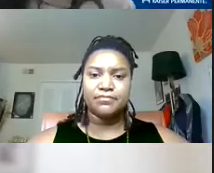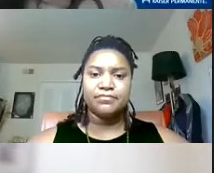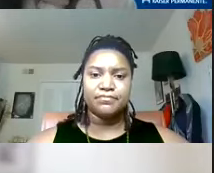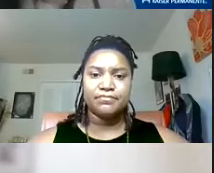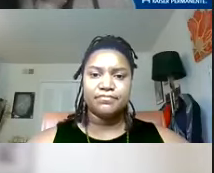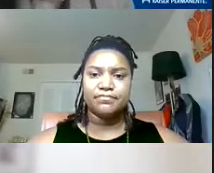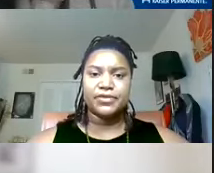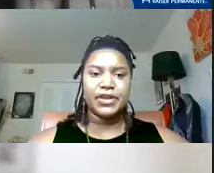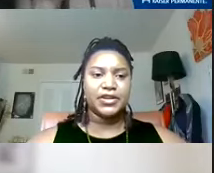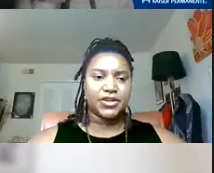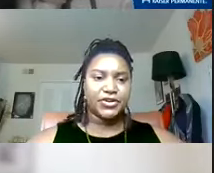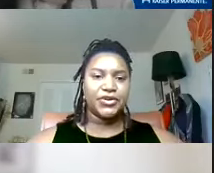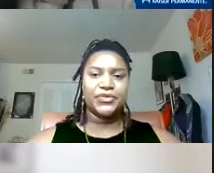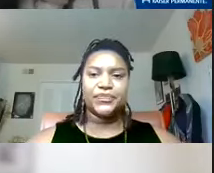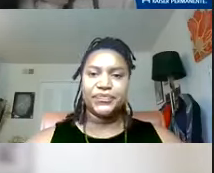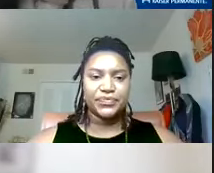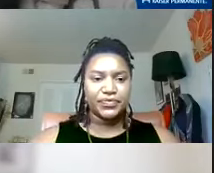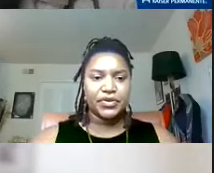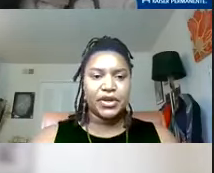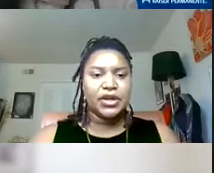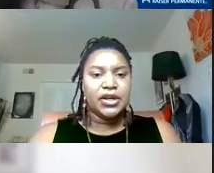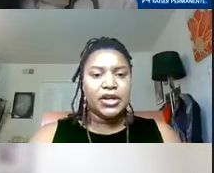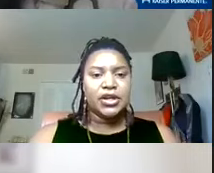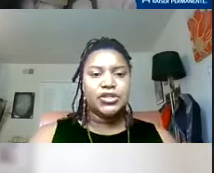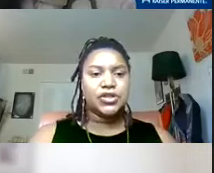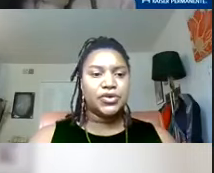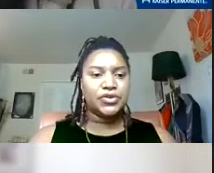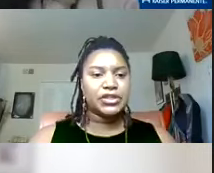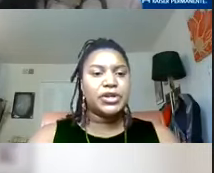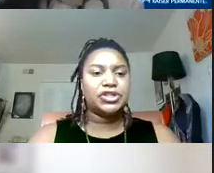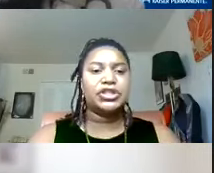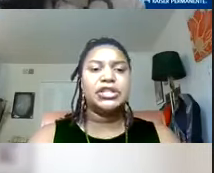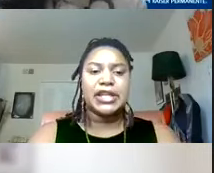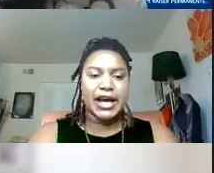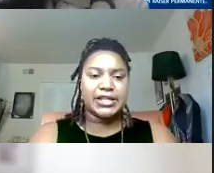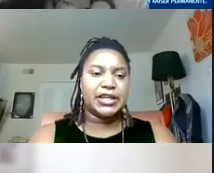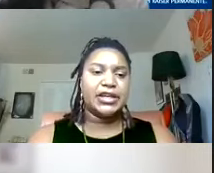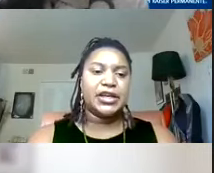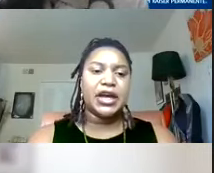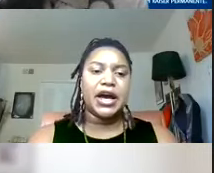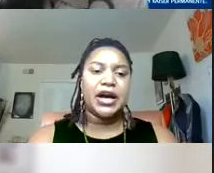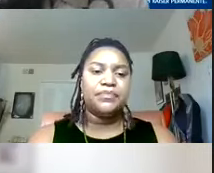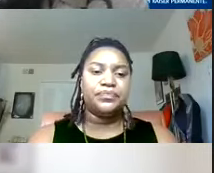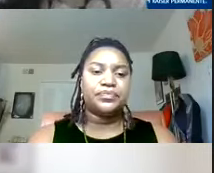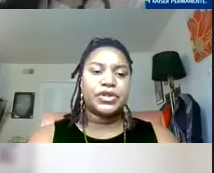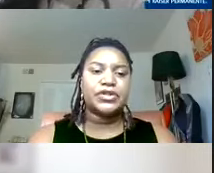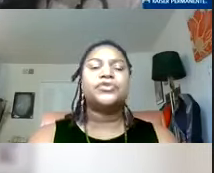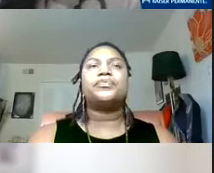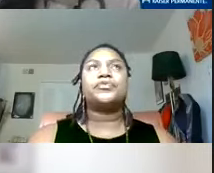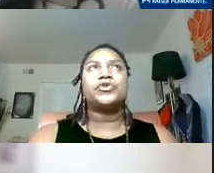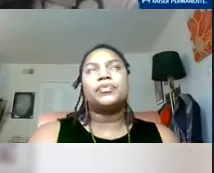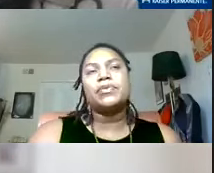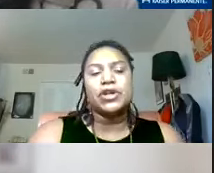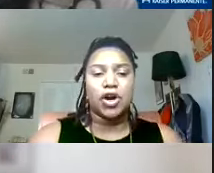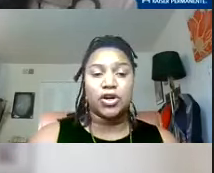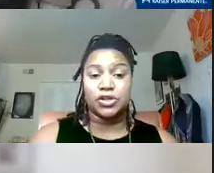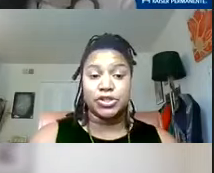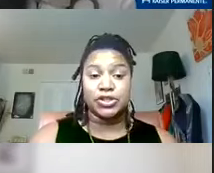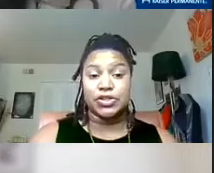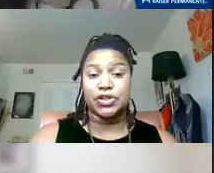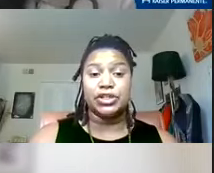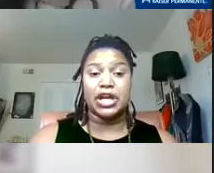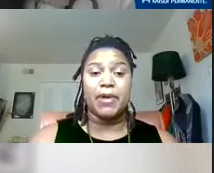Great. Thank you. So this question is asking, so for the people that